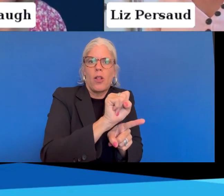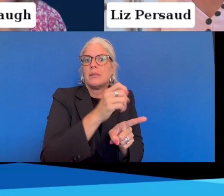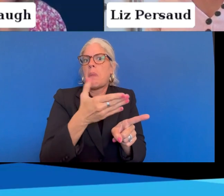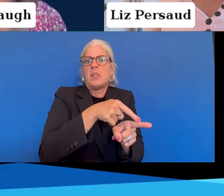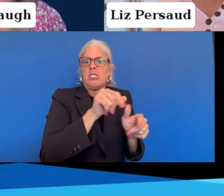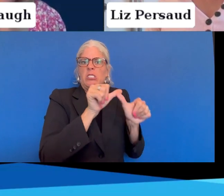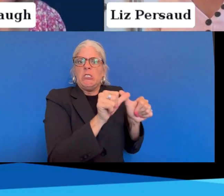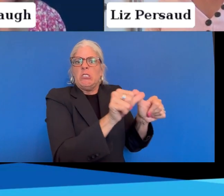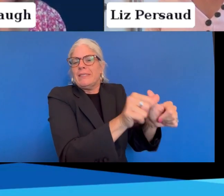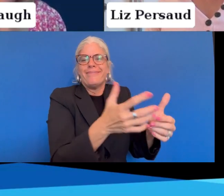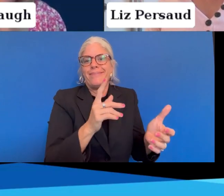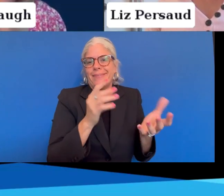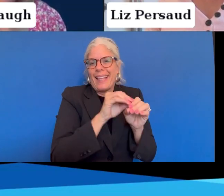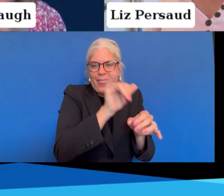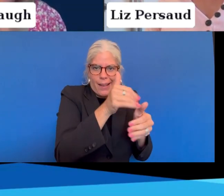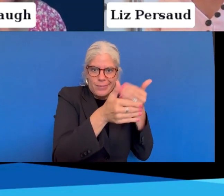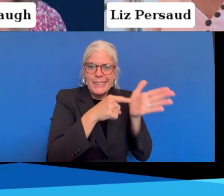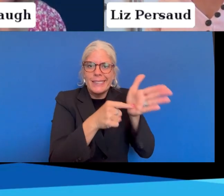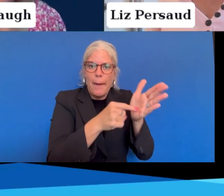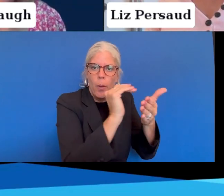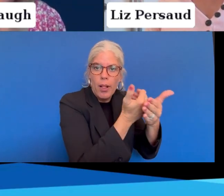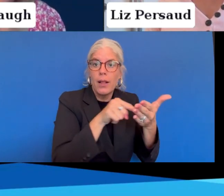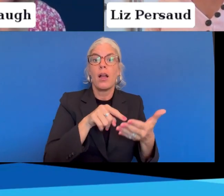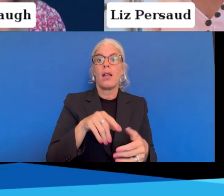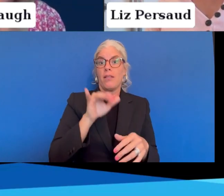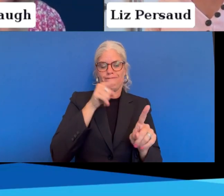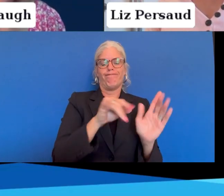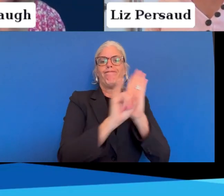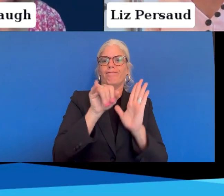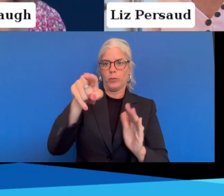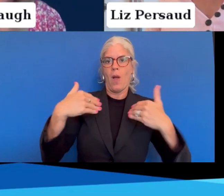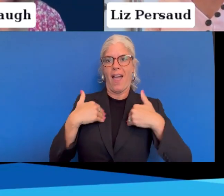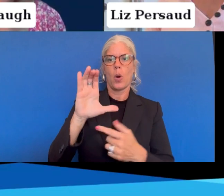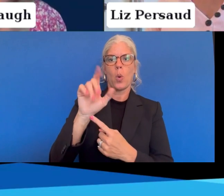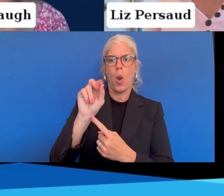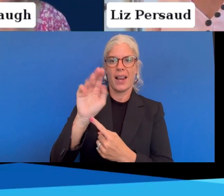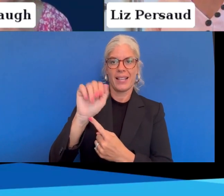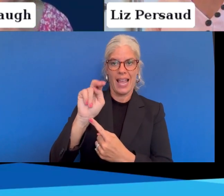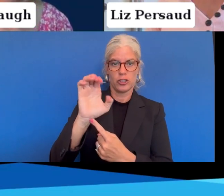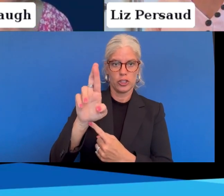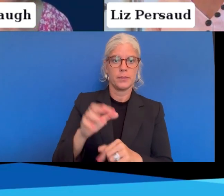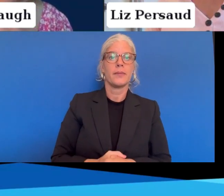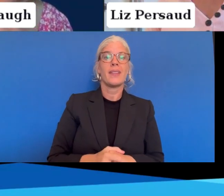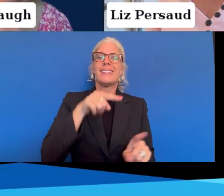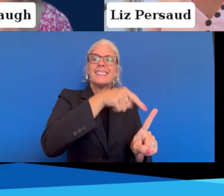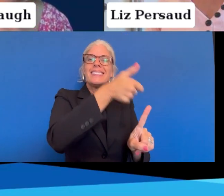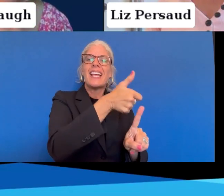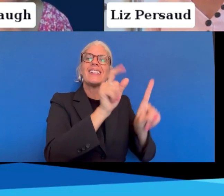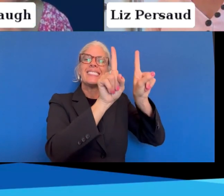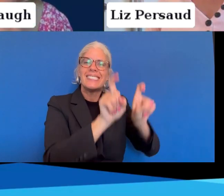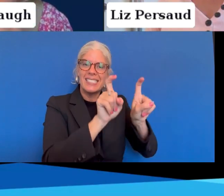it may not give up in that sample that you do have colon cancer,